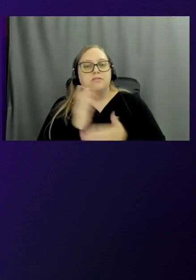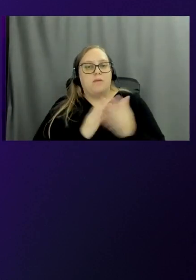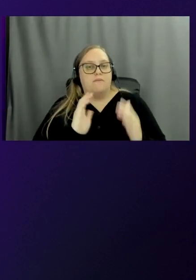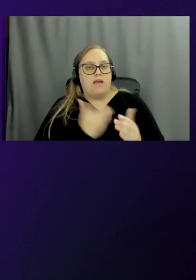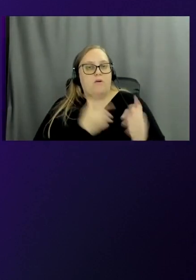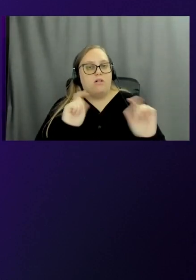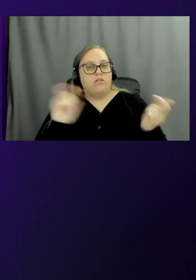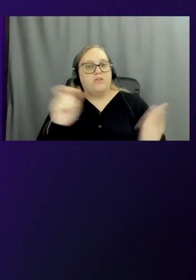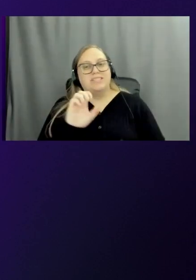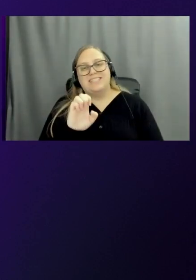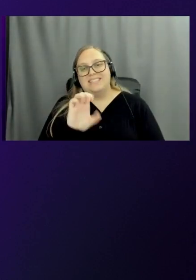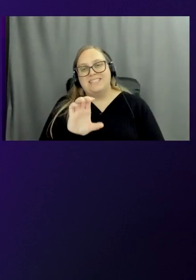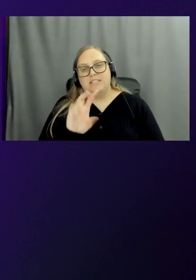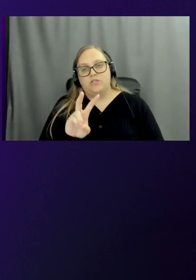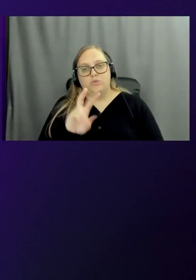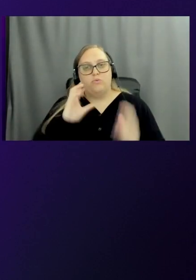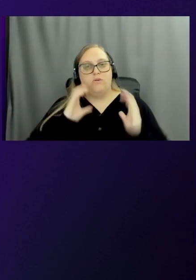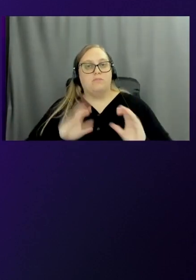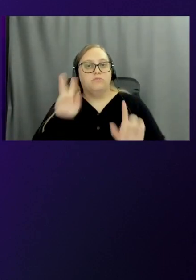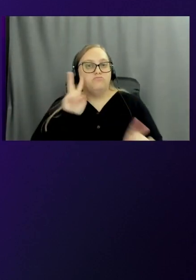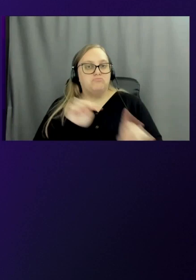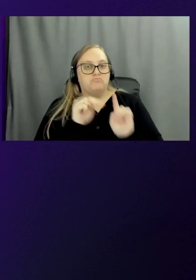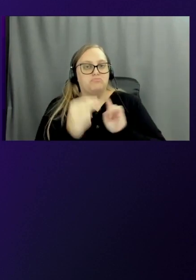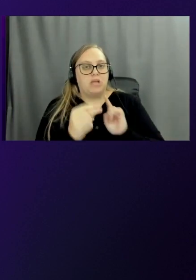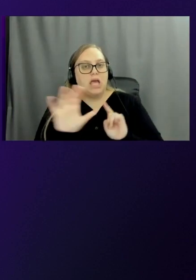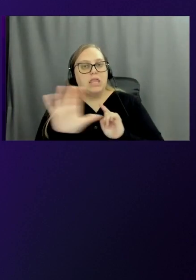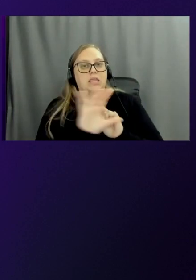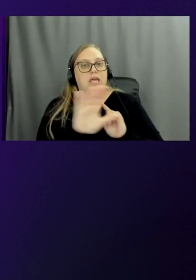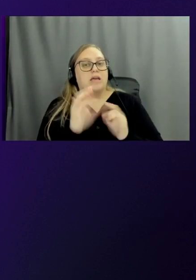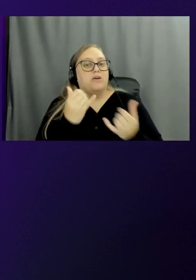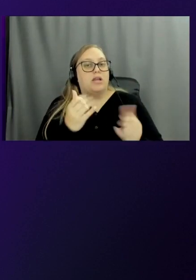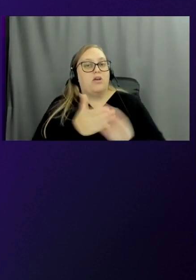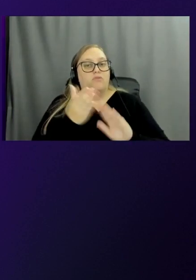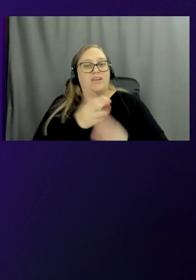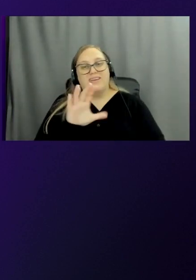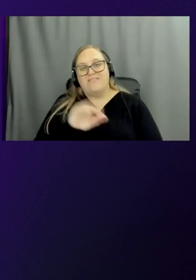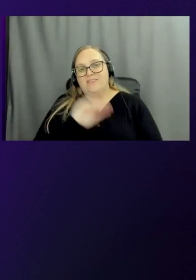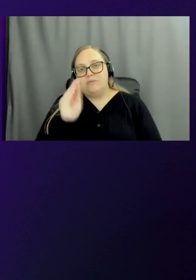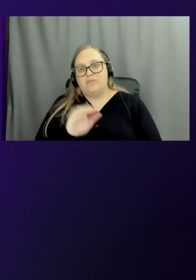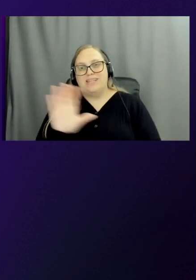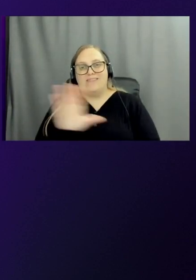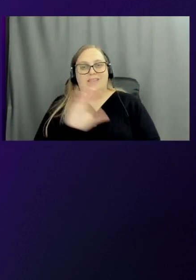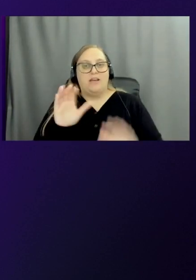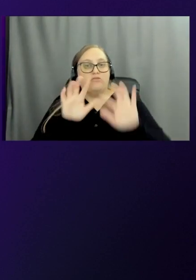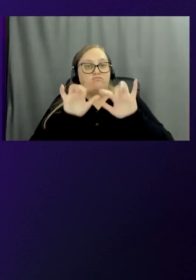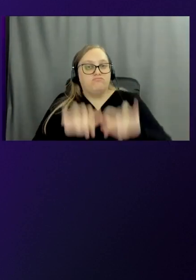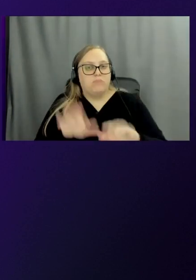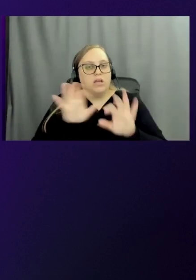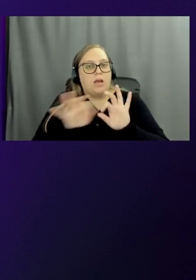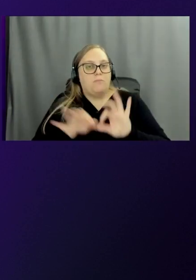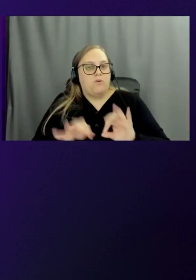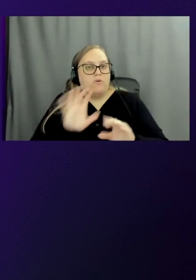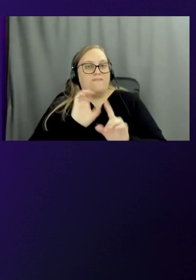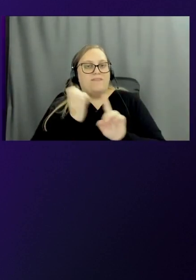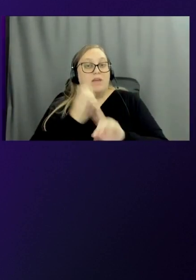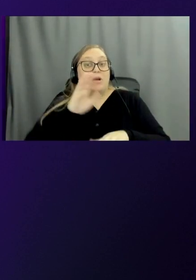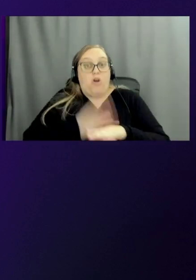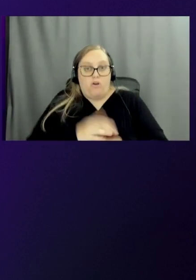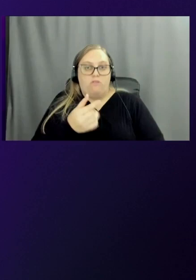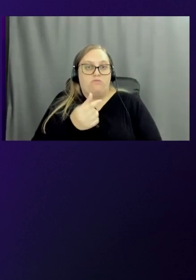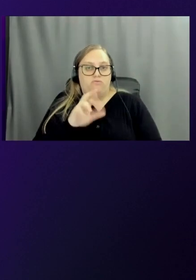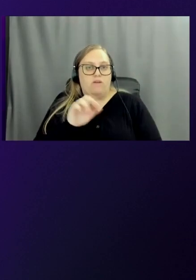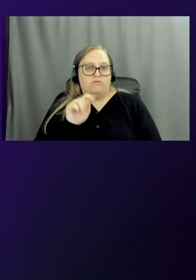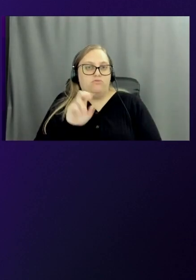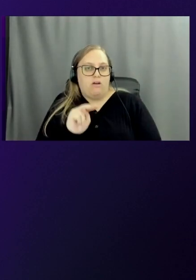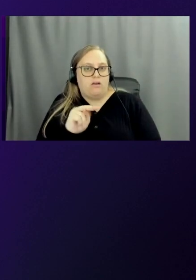have taken this approach, and they're now running over 50% of their compute environment on Graviton. Yeah. But that said, not